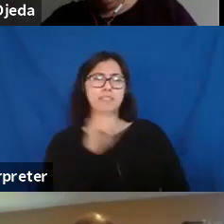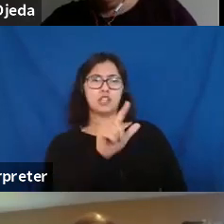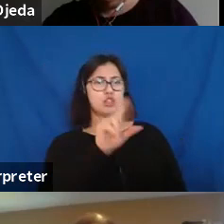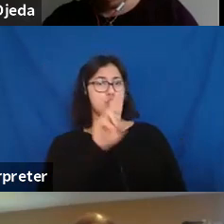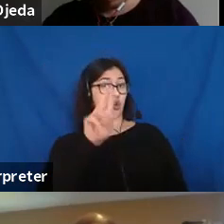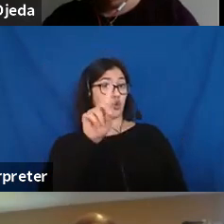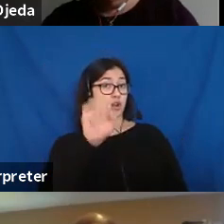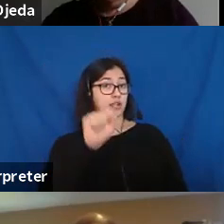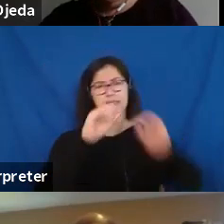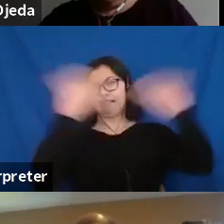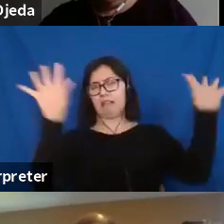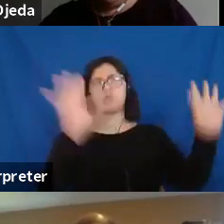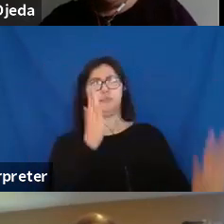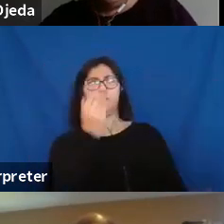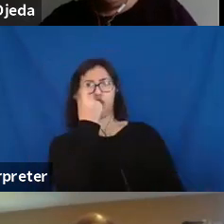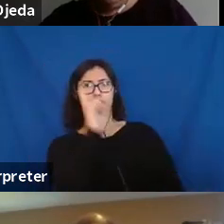clear.